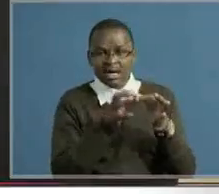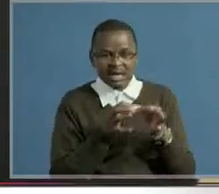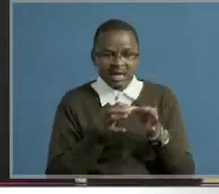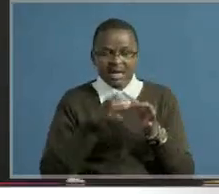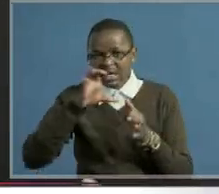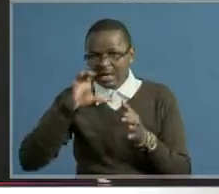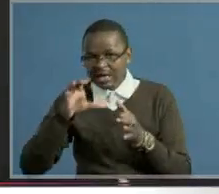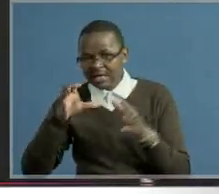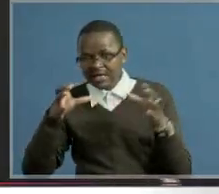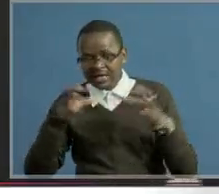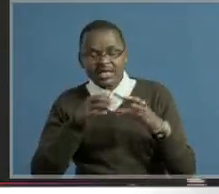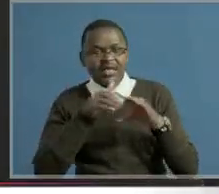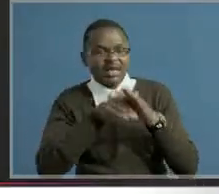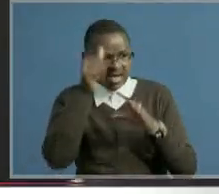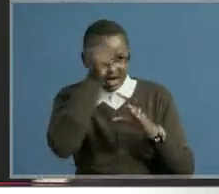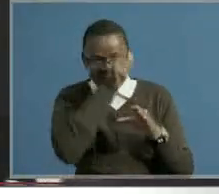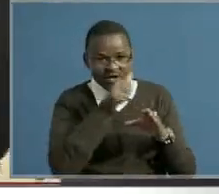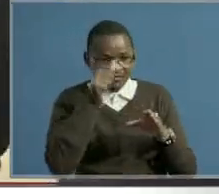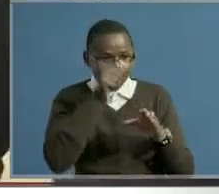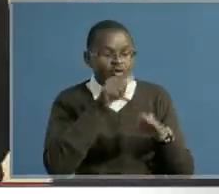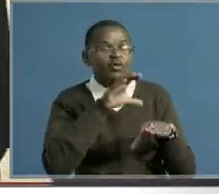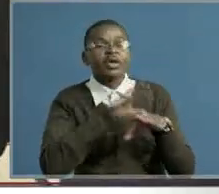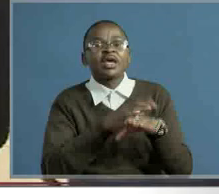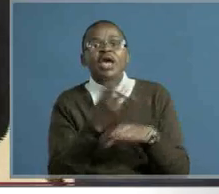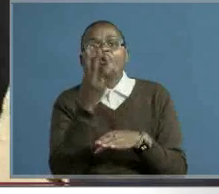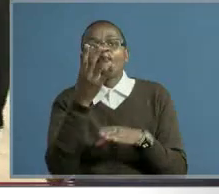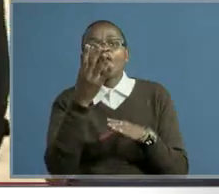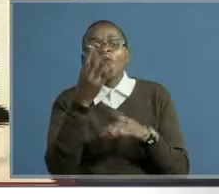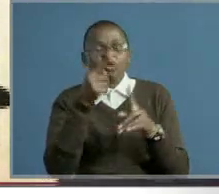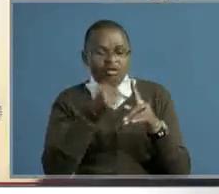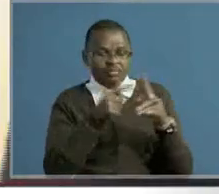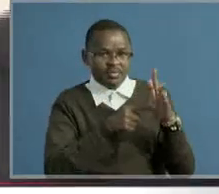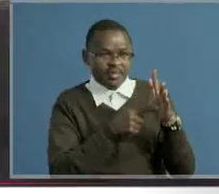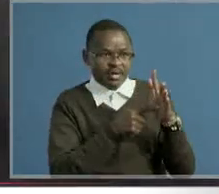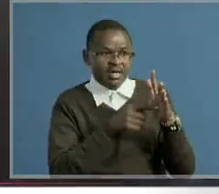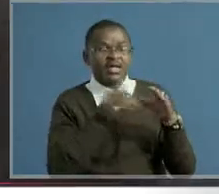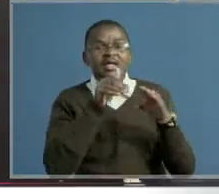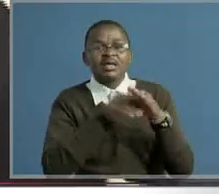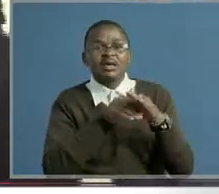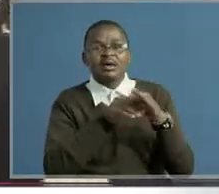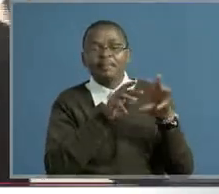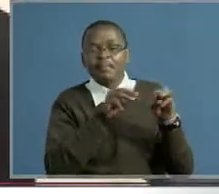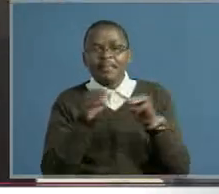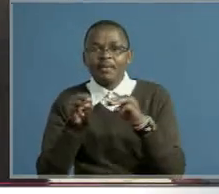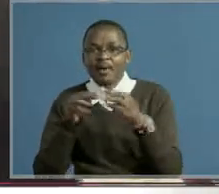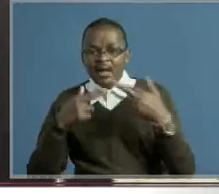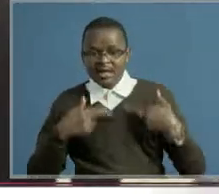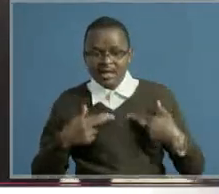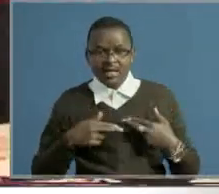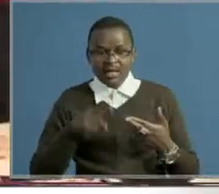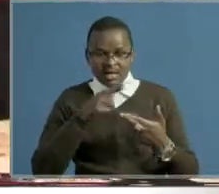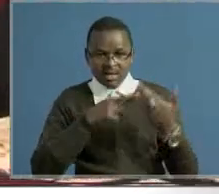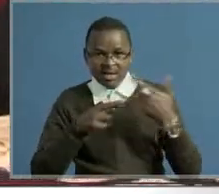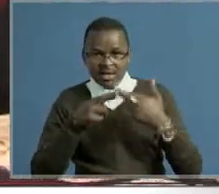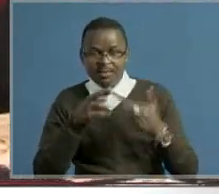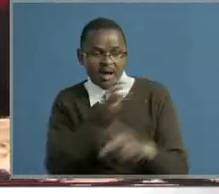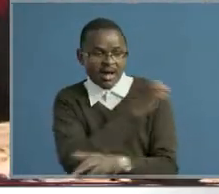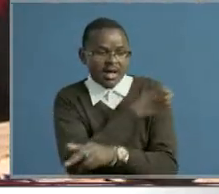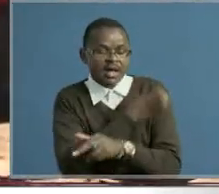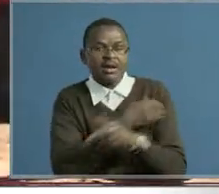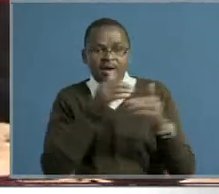companies in Africa that will handle the four main agendas of the county in mobility healthcare renewable energy and